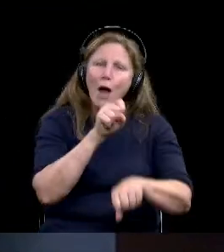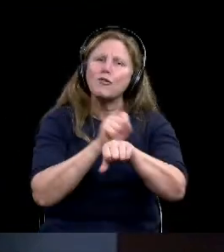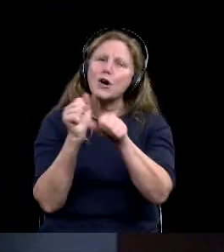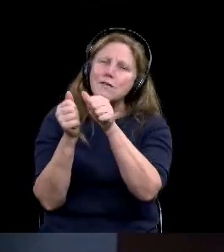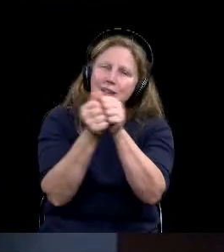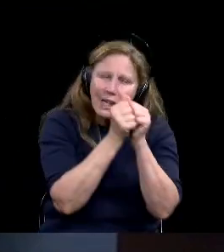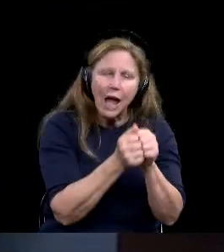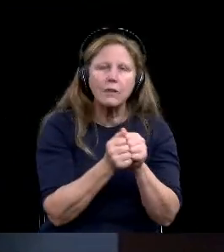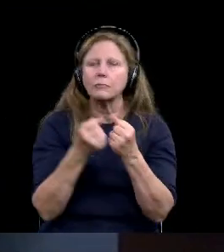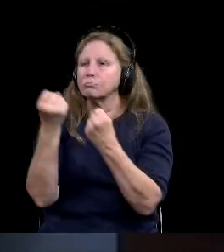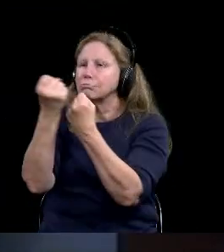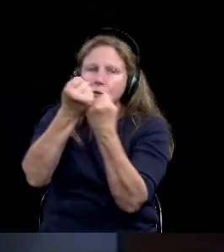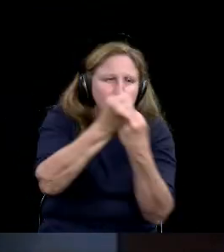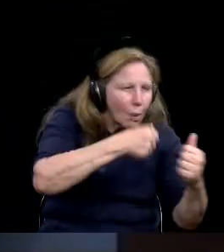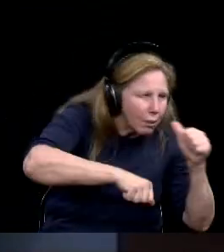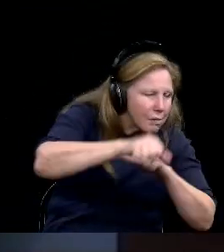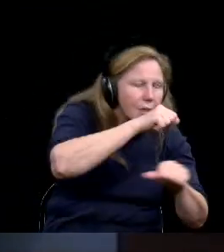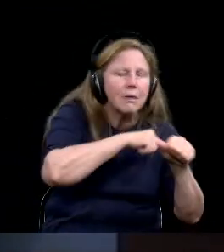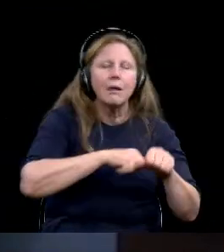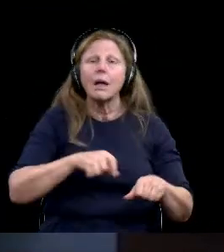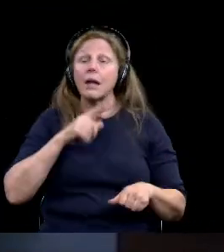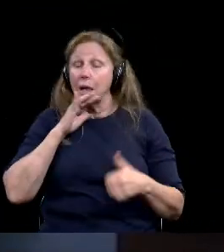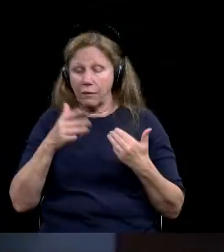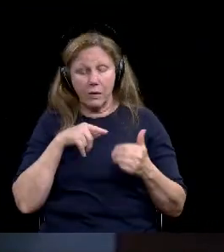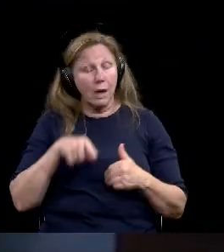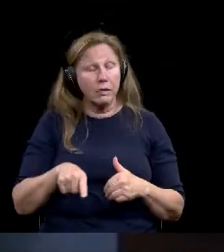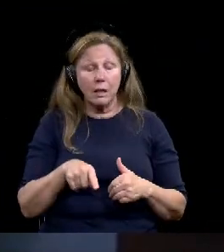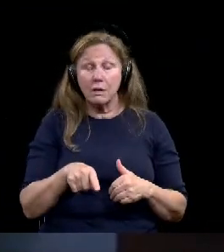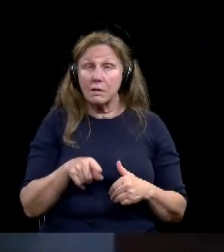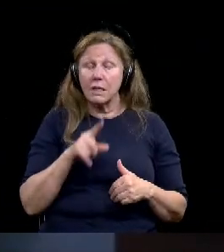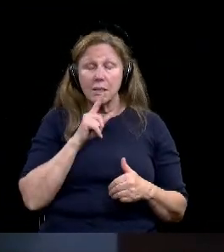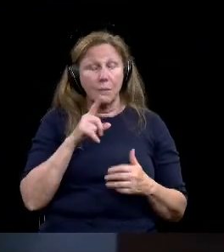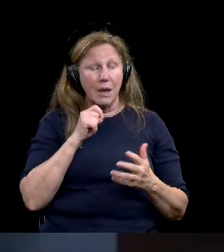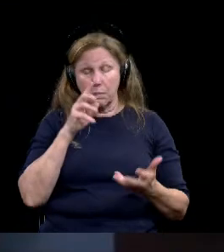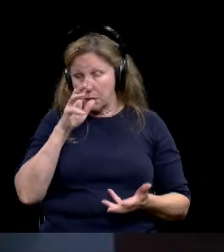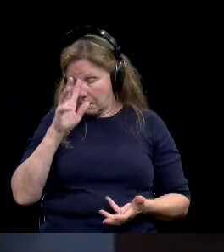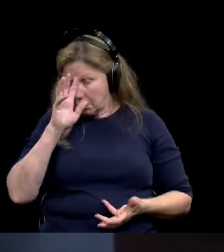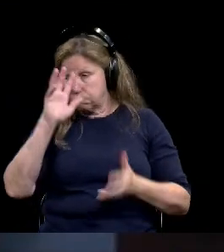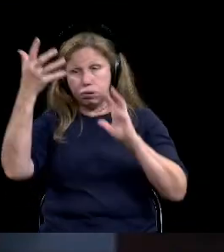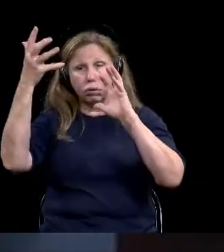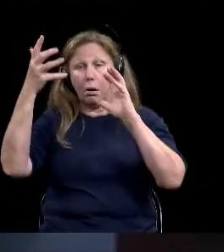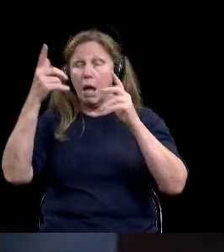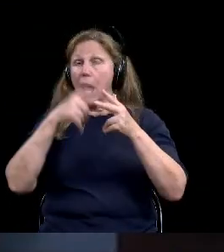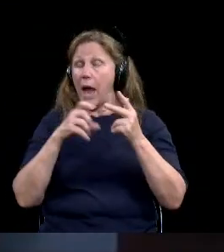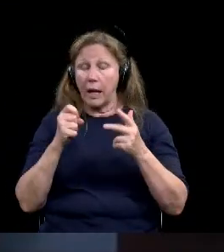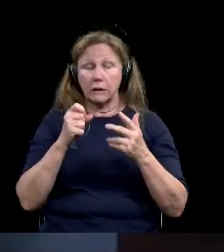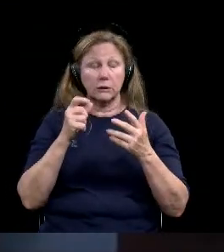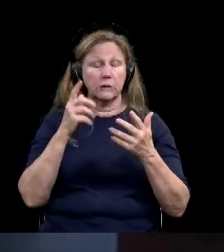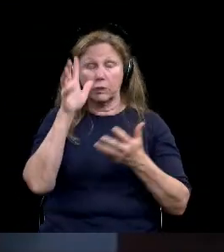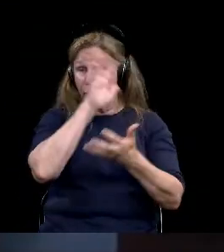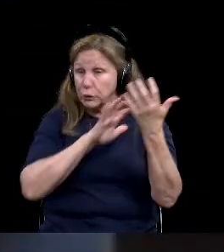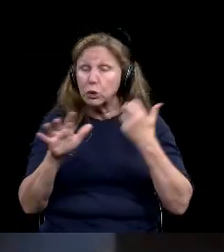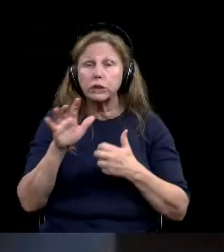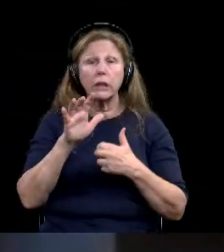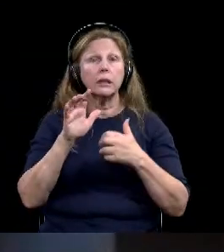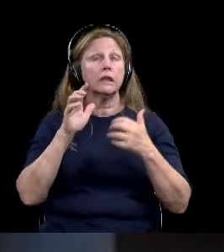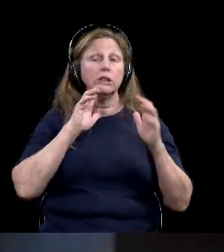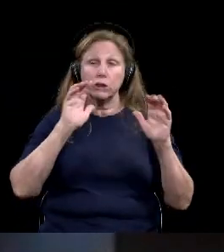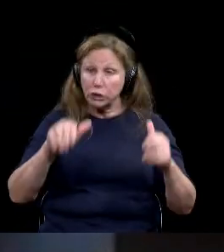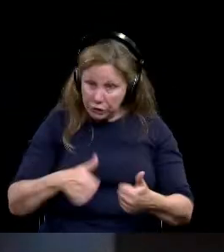To those healthcare providers, city and county staff members, teachers, and other frontline workers who have sacrificed, thank